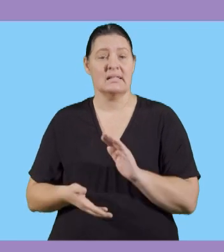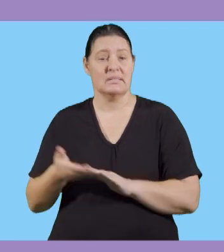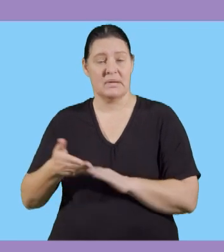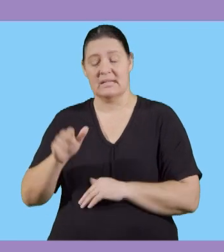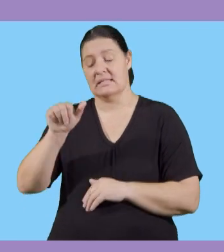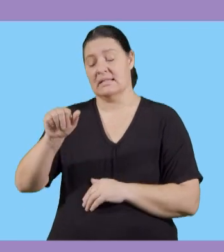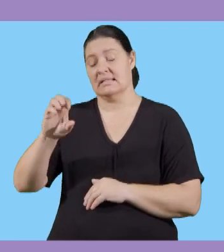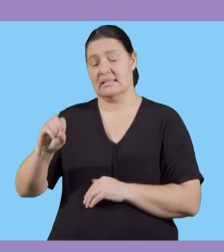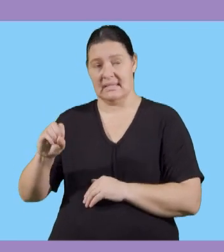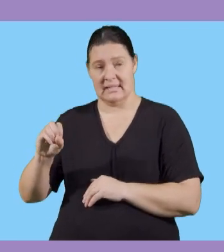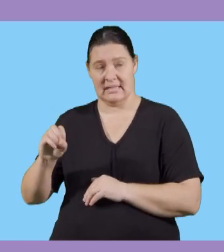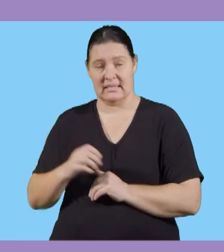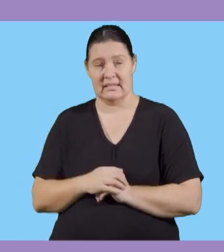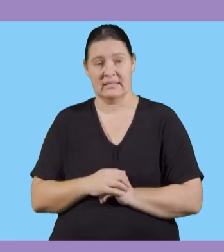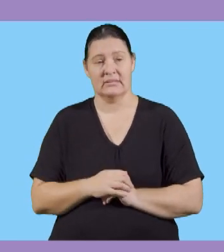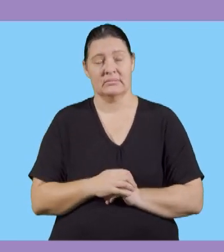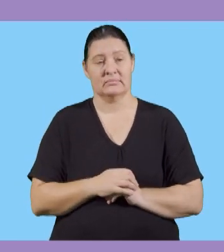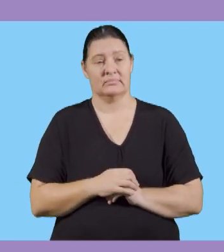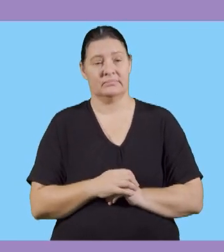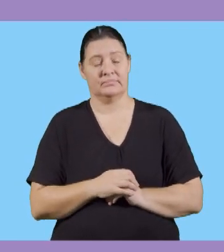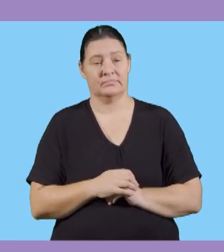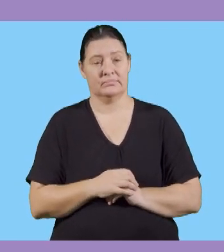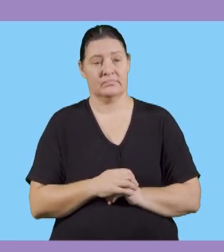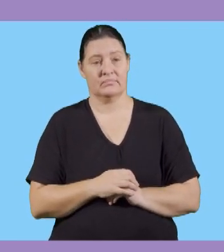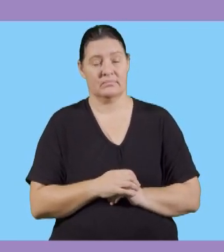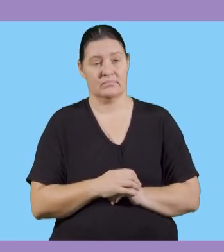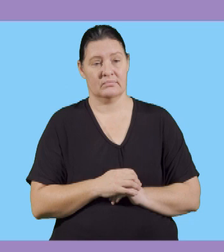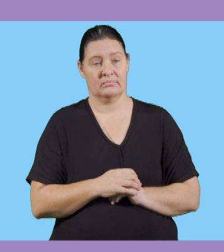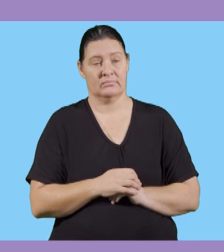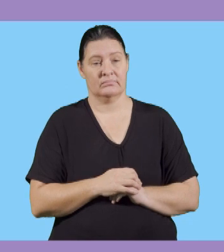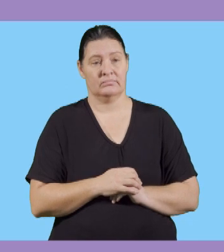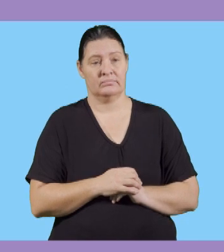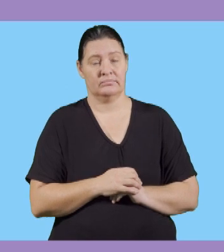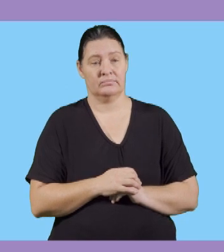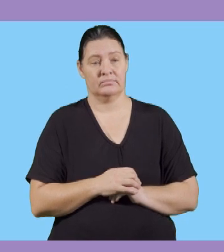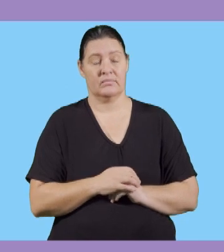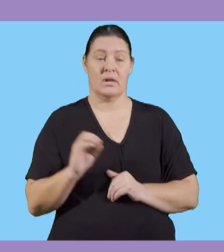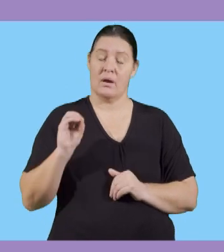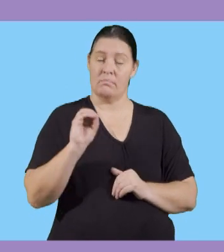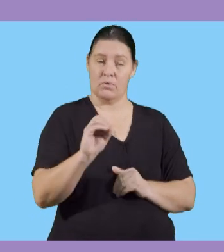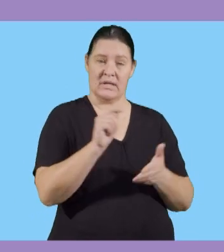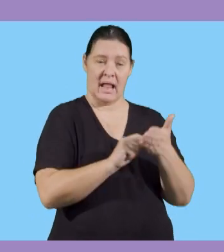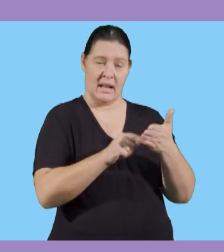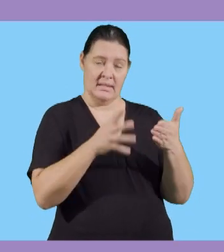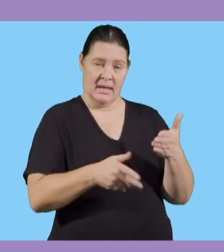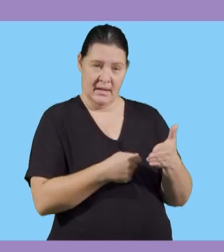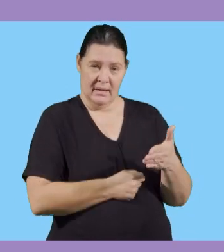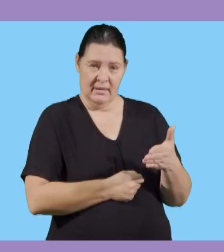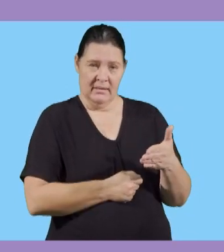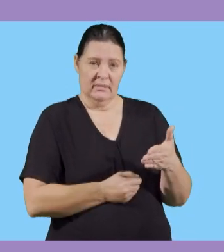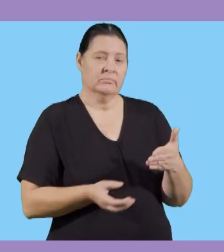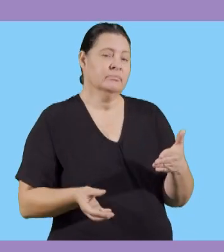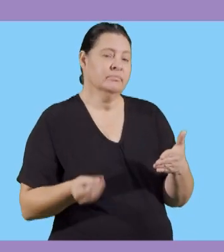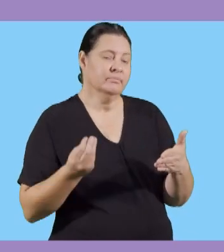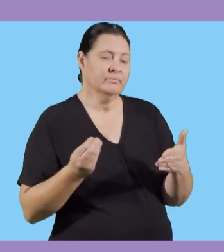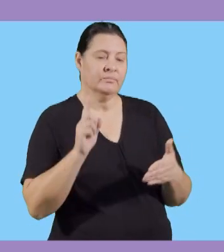given to us there. That is our 60 kilometers per hour. And when you punch that into your calculator, you are going